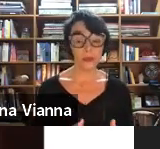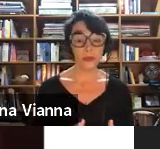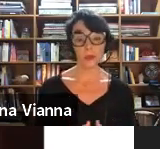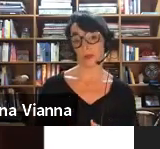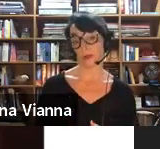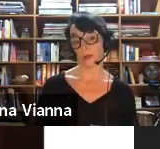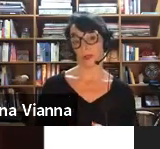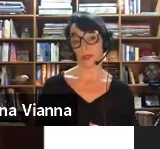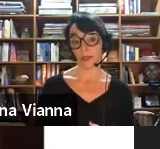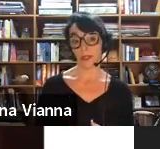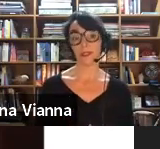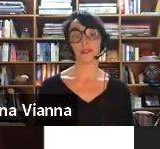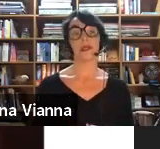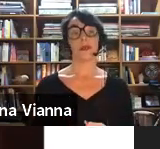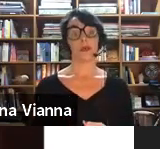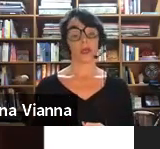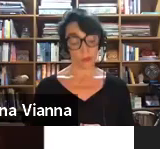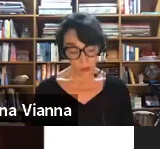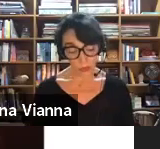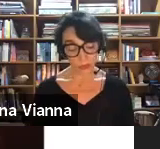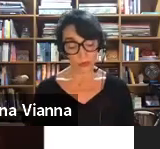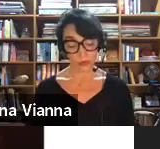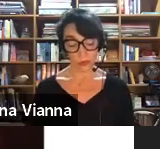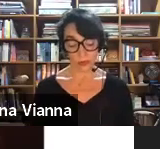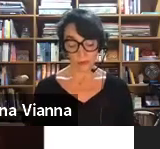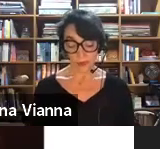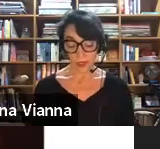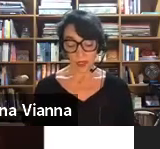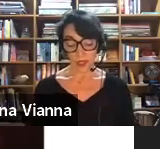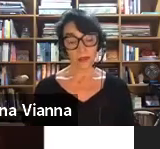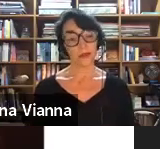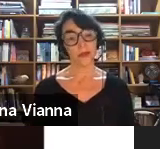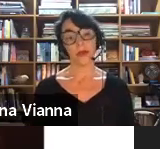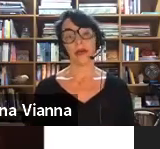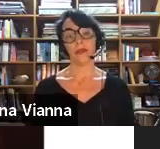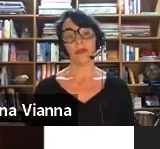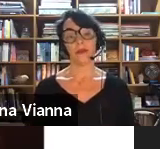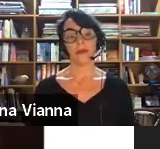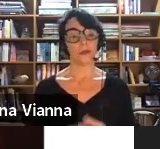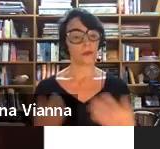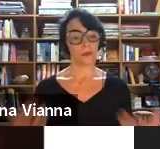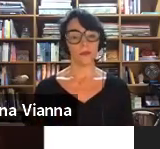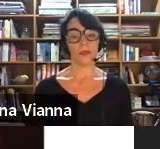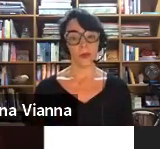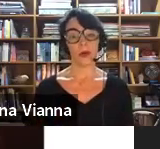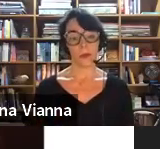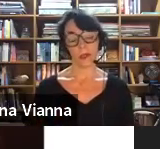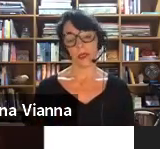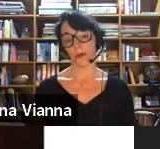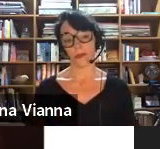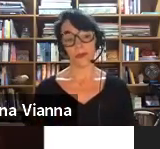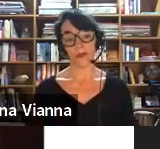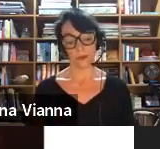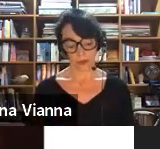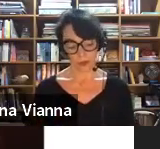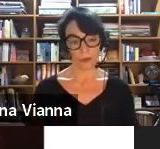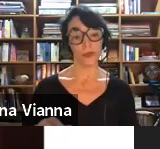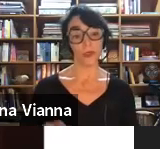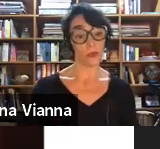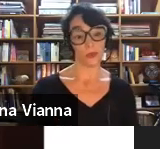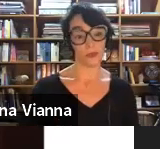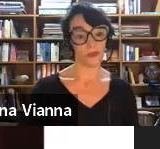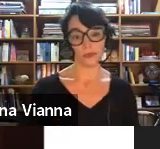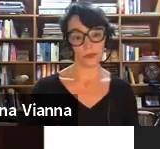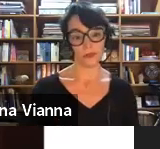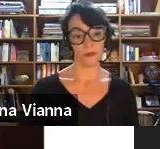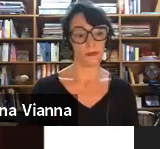least two preparatory meetings. We have one rehearsal. And, you know, having all these people, you know, helping me out makes truly